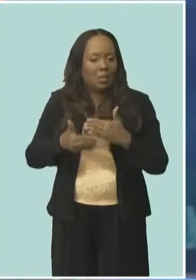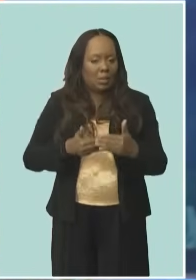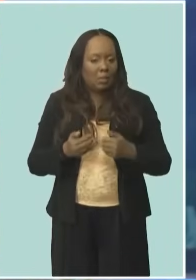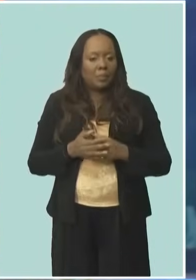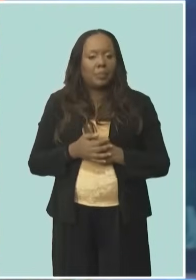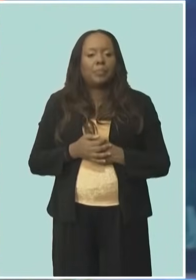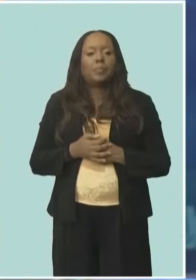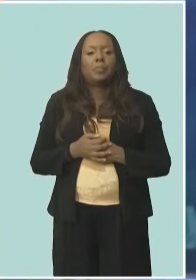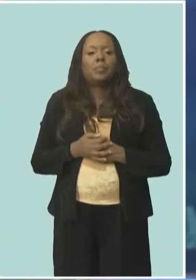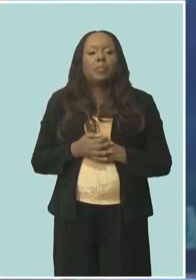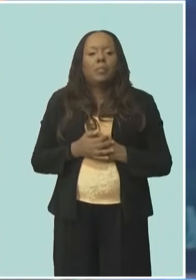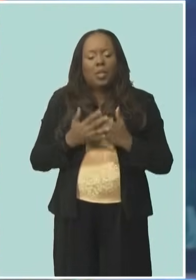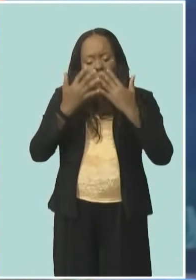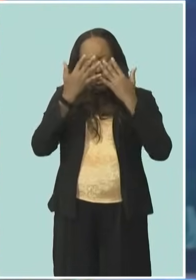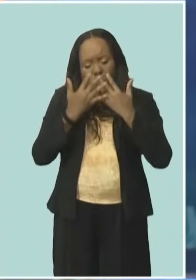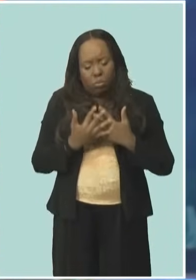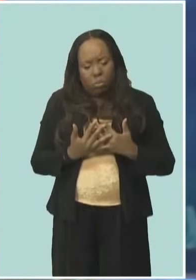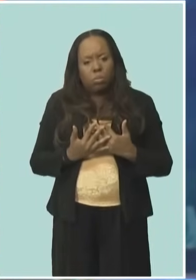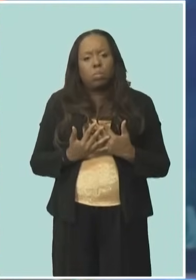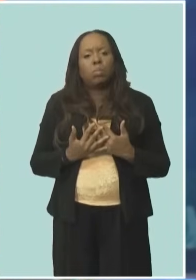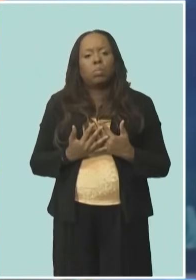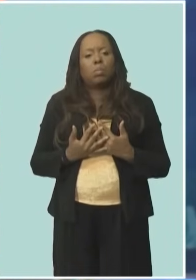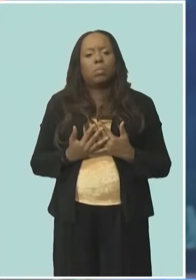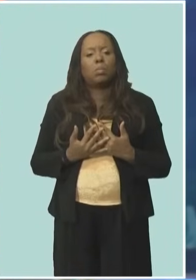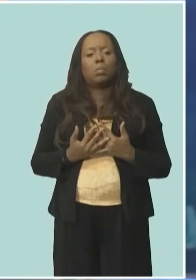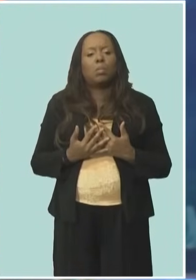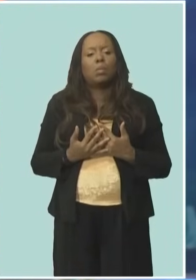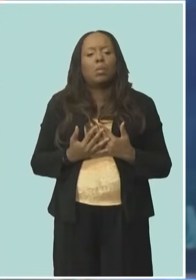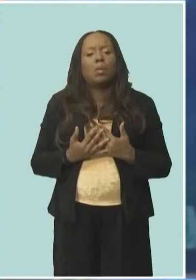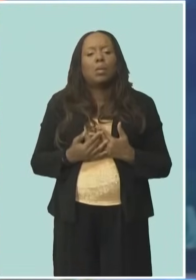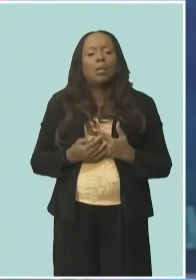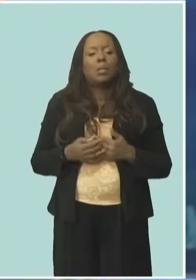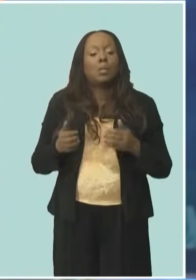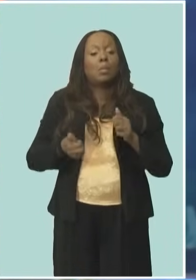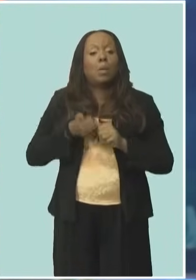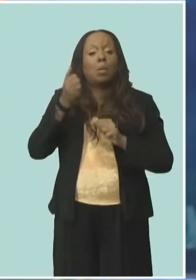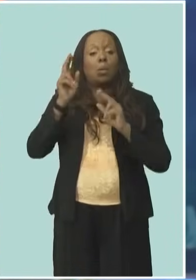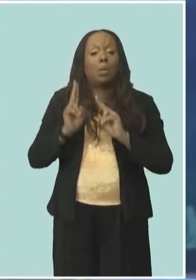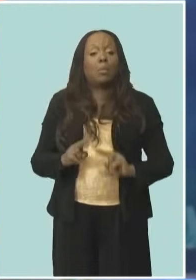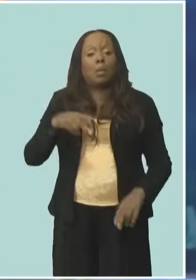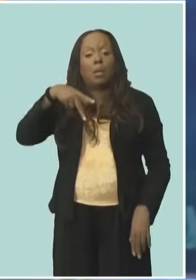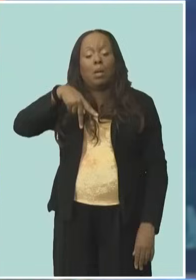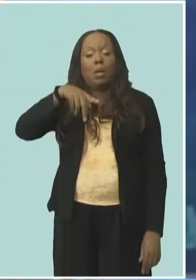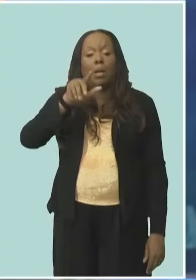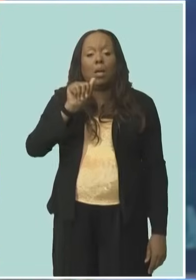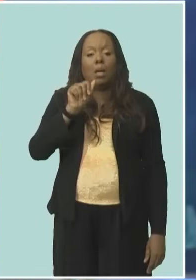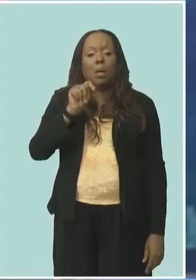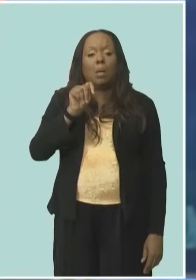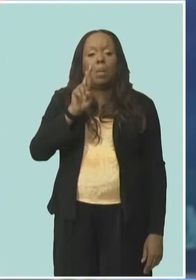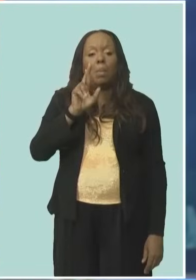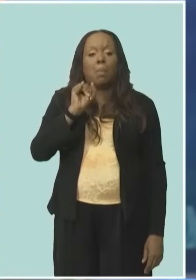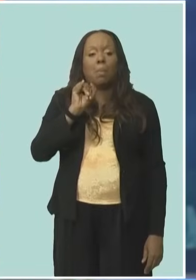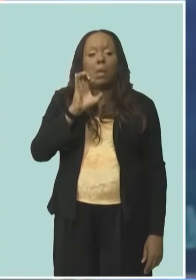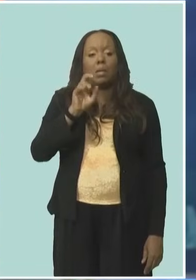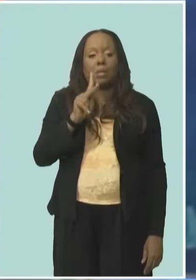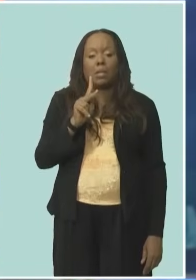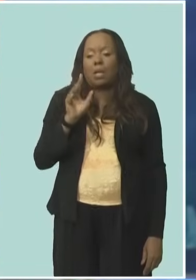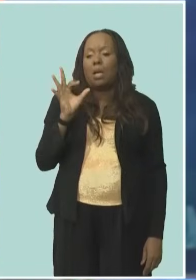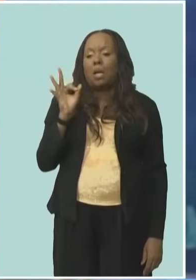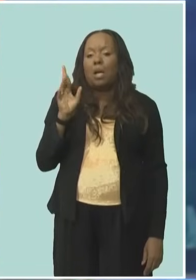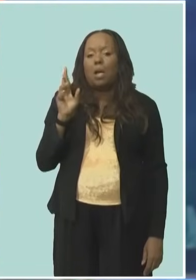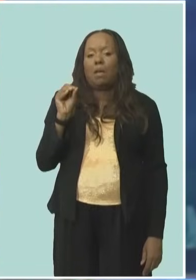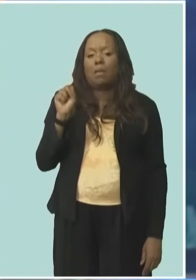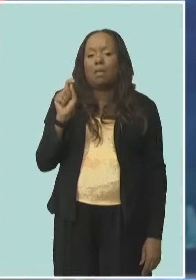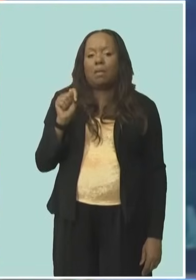Barbados is mourning the loss of one of its most respected educators and trade union leaders. The Most Honourable Patrick Frost passed